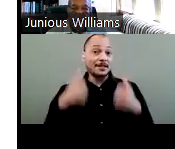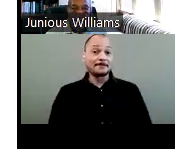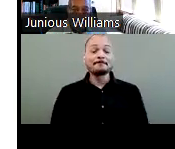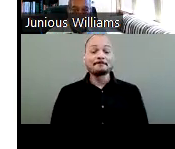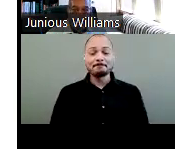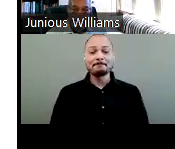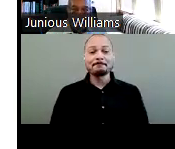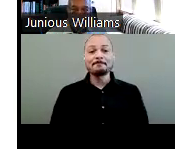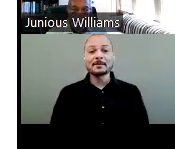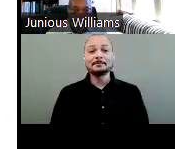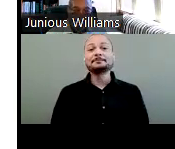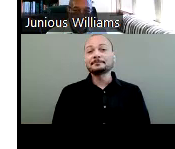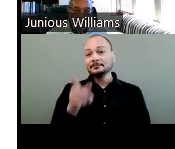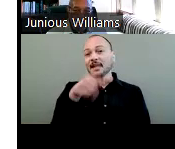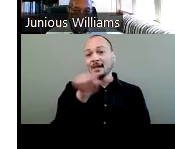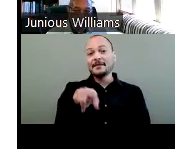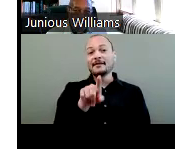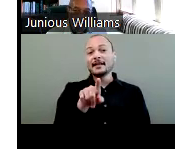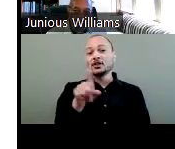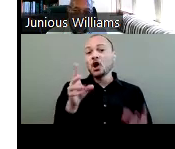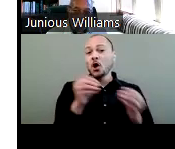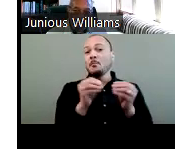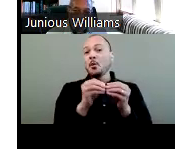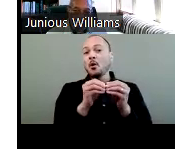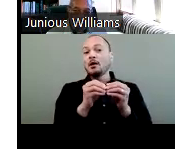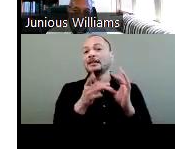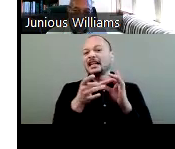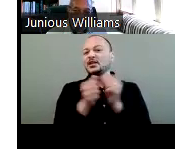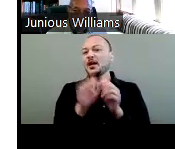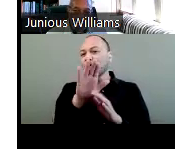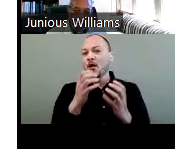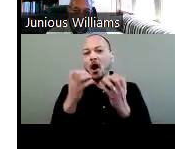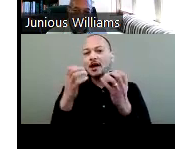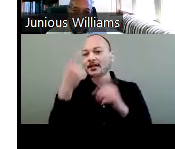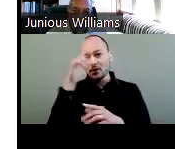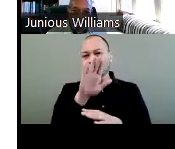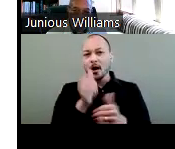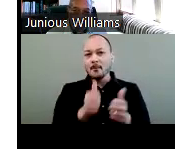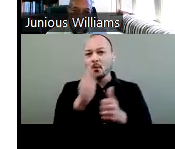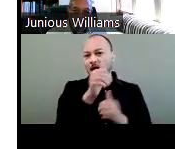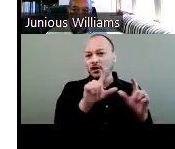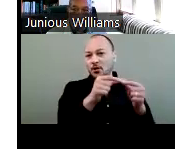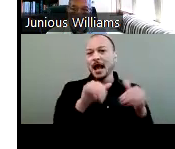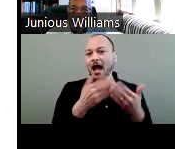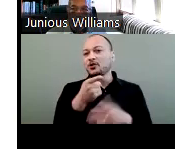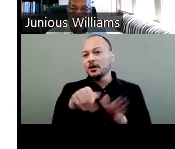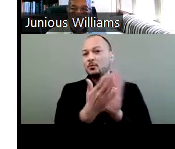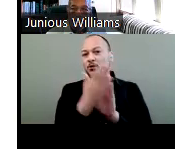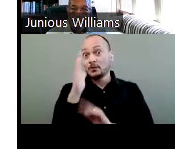Yeah, and these are just more on your audiences for your priority group and how you're going to approach them. Next slide.